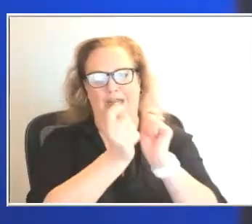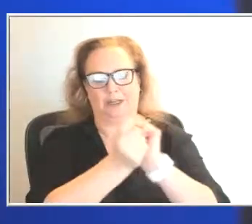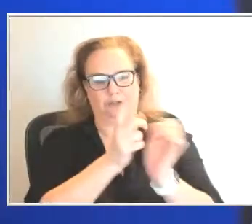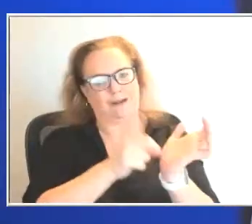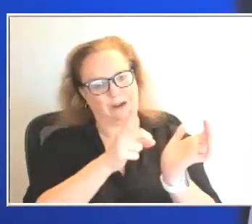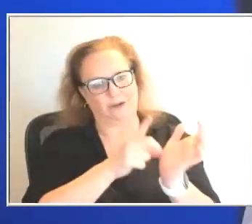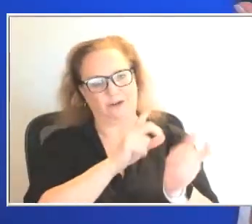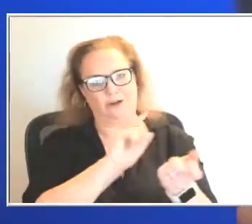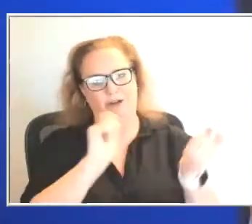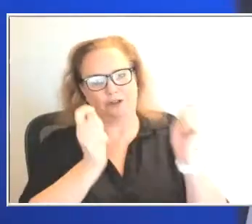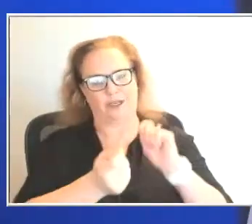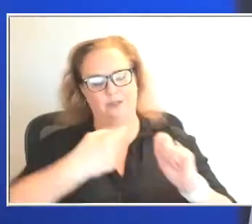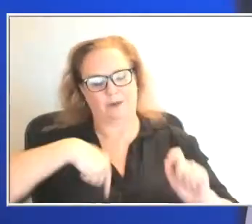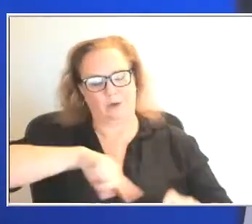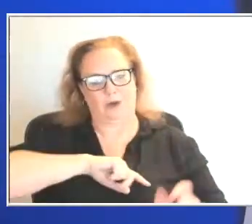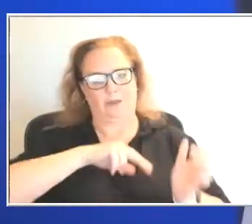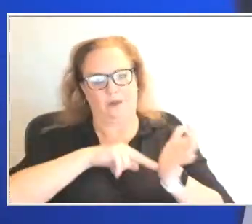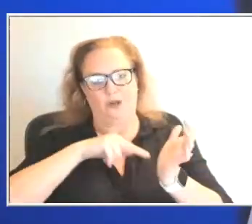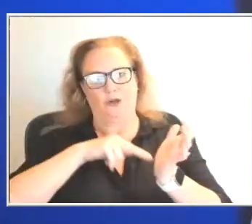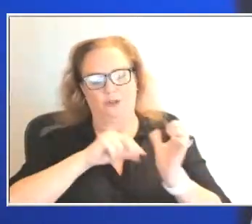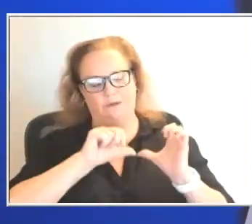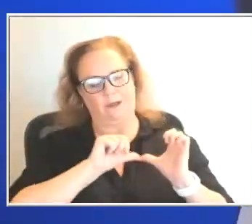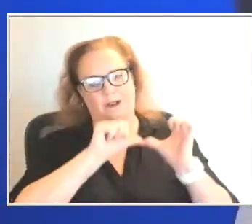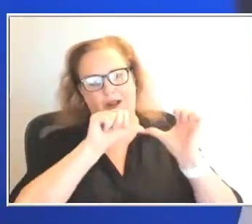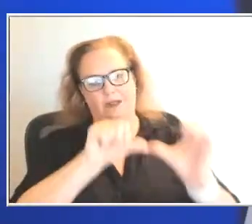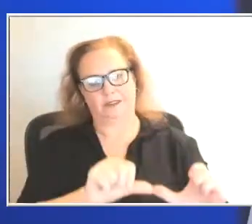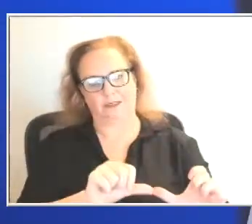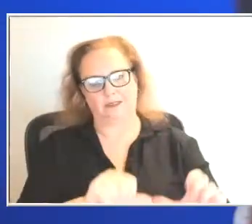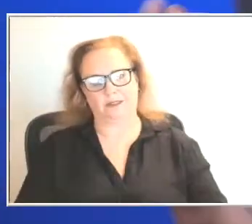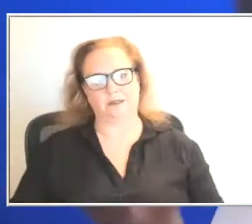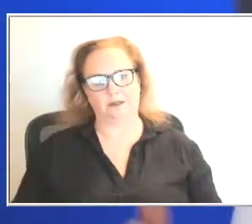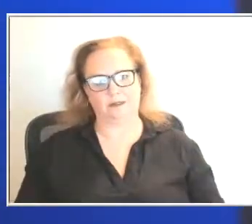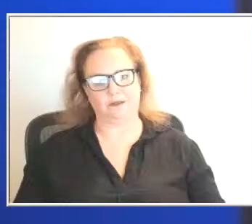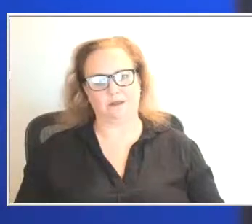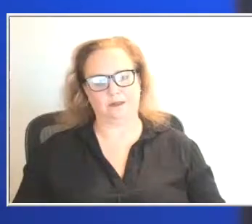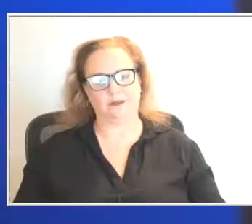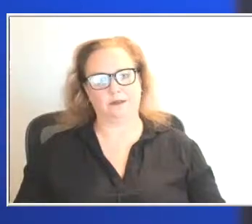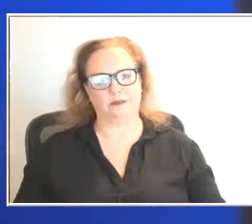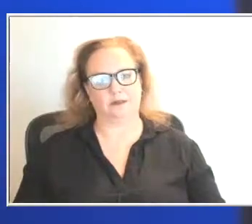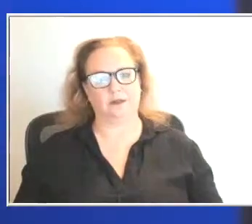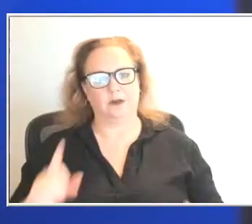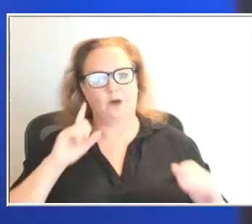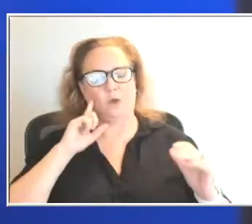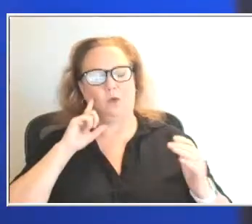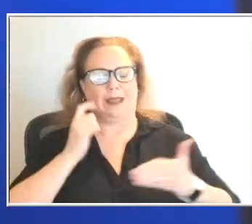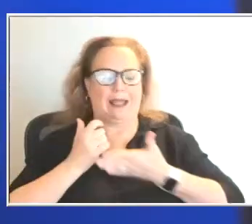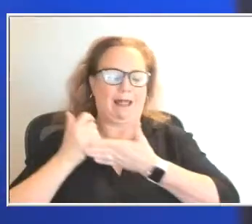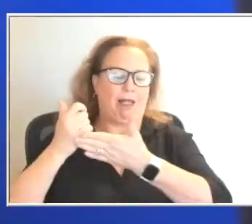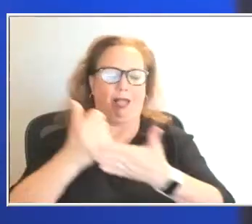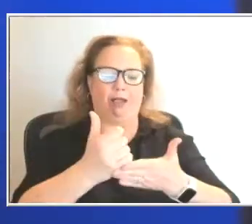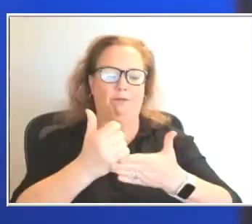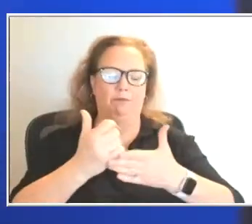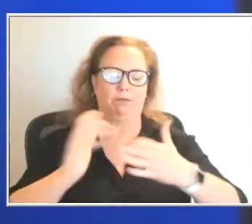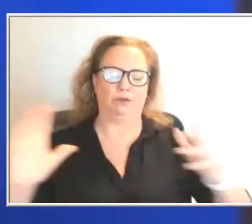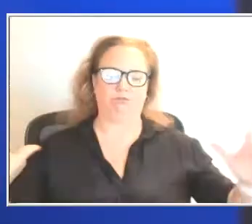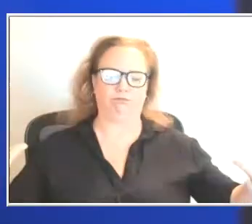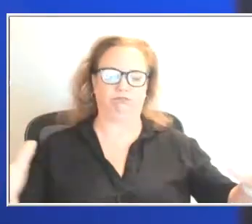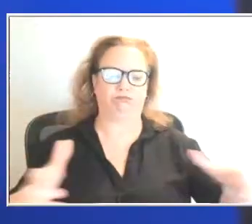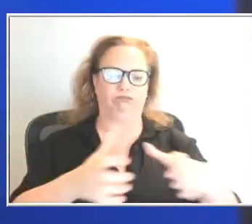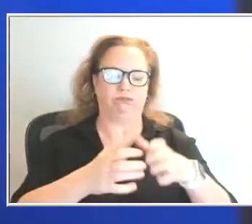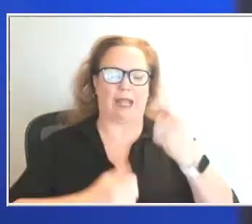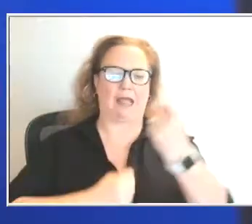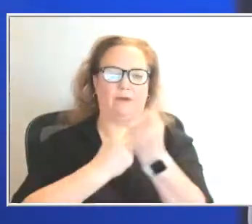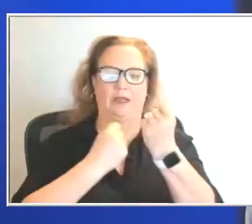the constants, and the nurses are the constants. And so we help pull together, you know, and advocate for